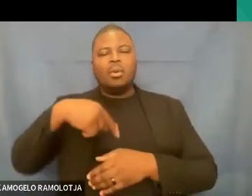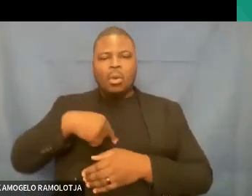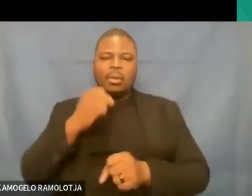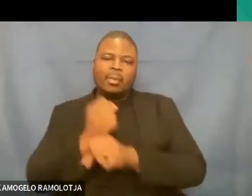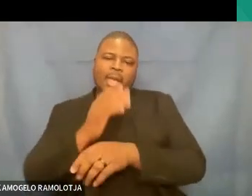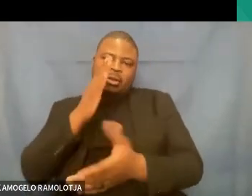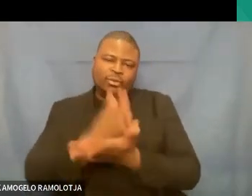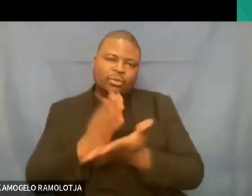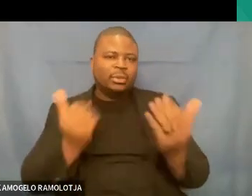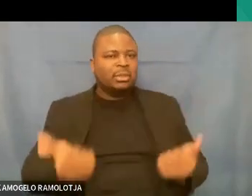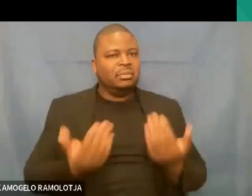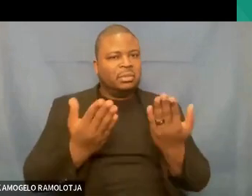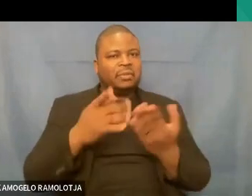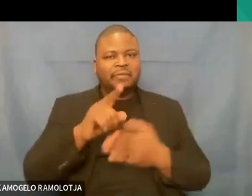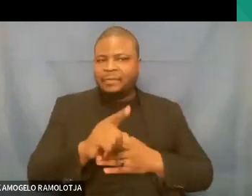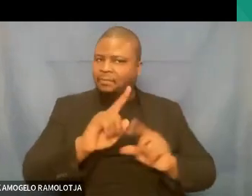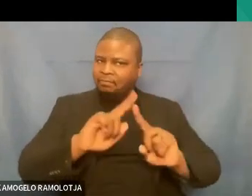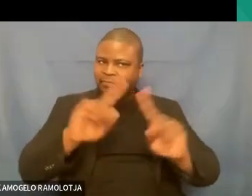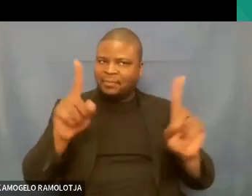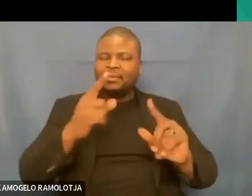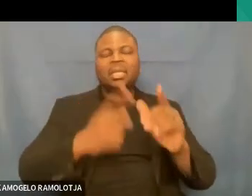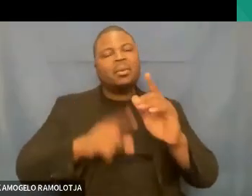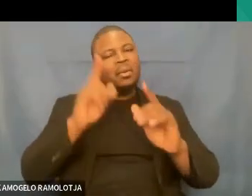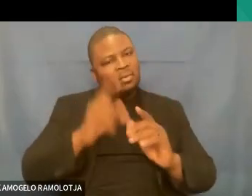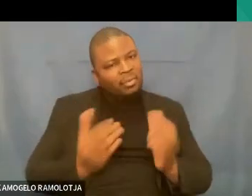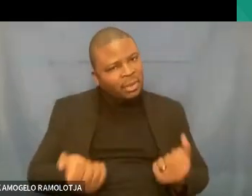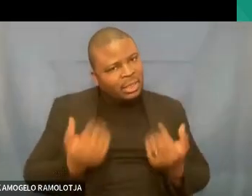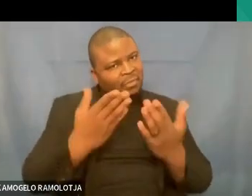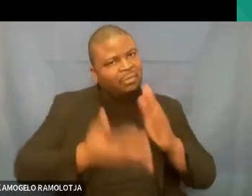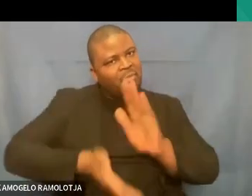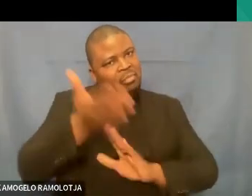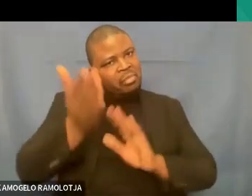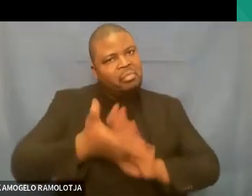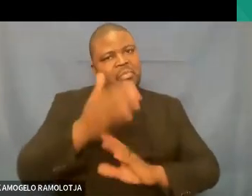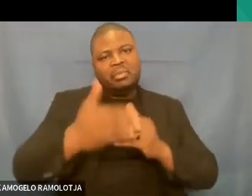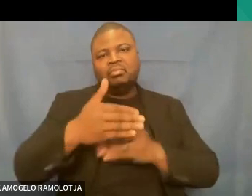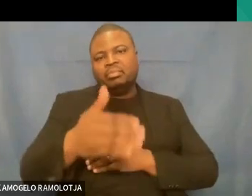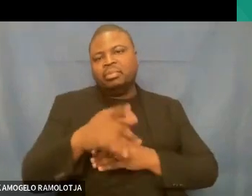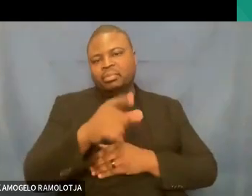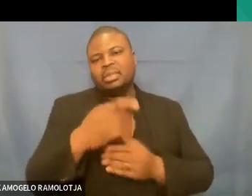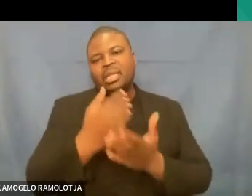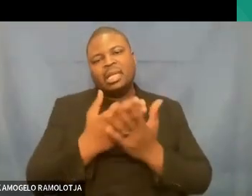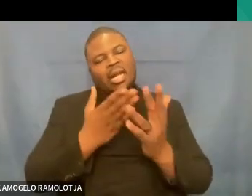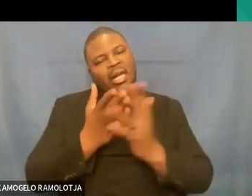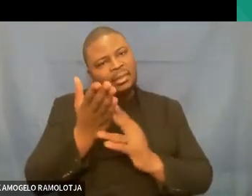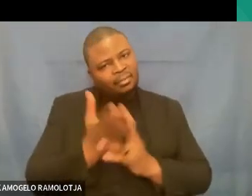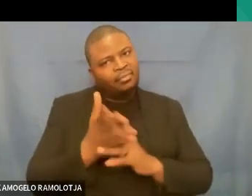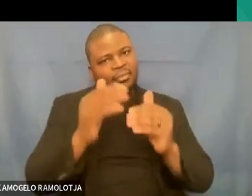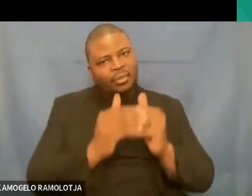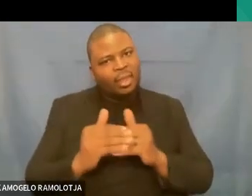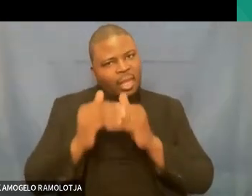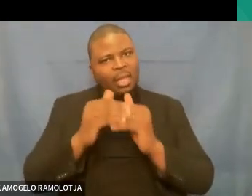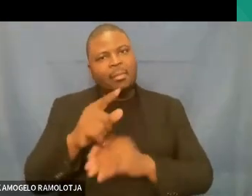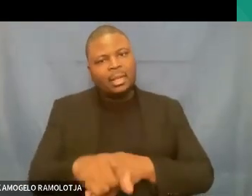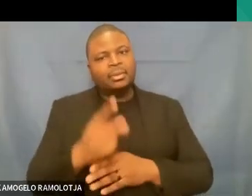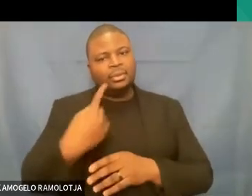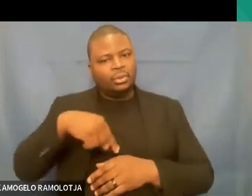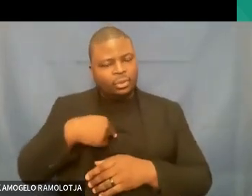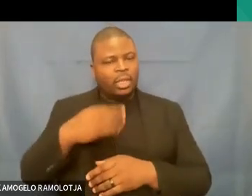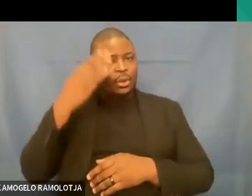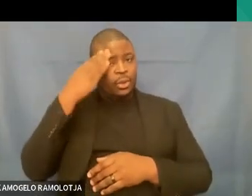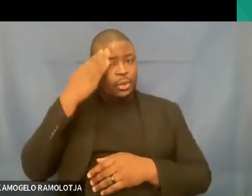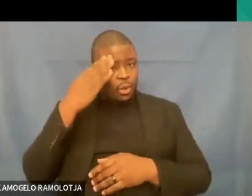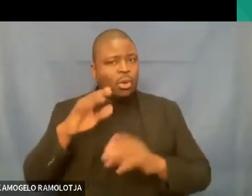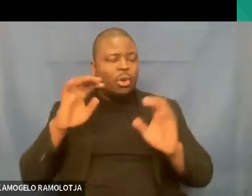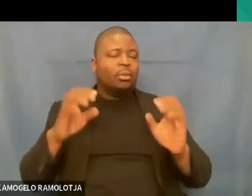service disruptions that harm the continuity of care and access. We're all aware of the executive order